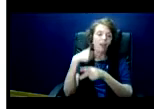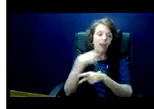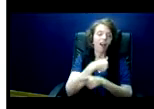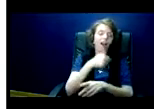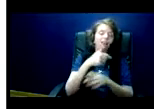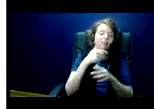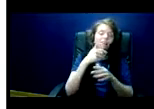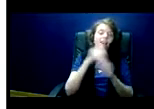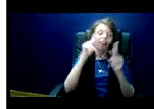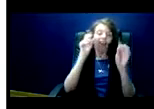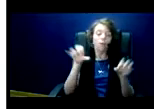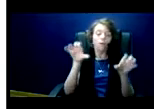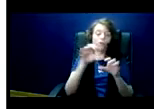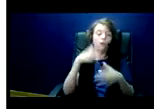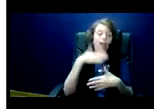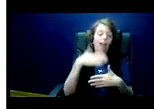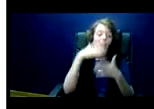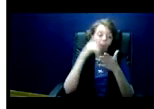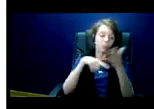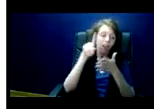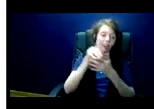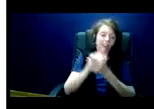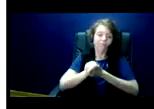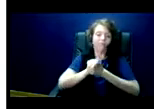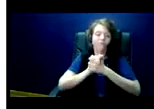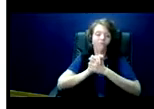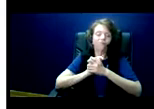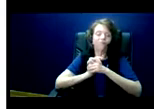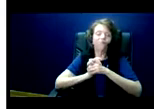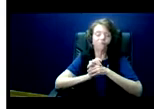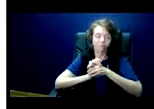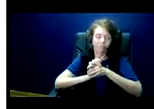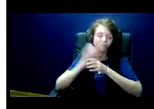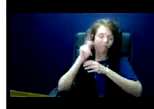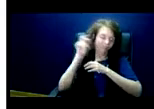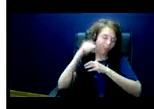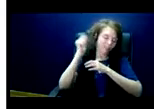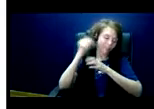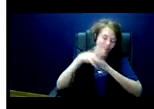we do a happy check? This one is going to be a rock and roll check. A happy rock and roll check. Yes, we can.